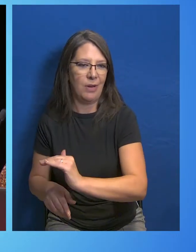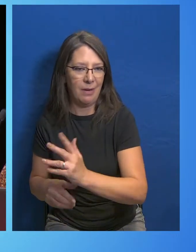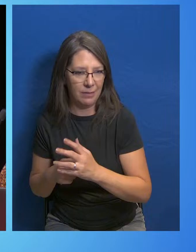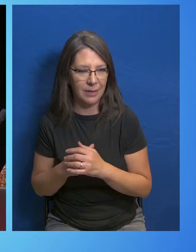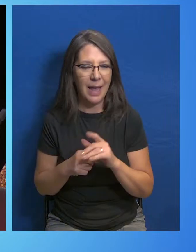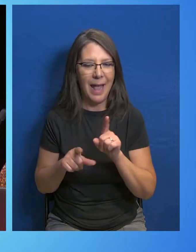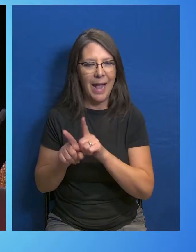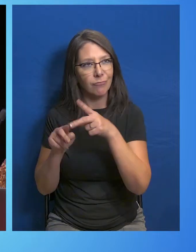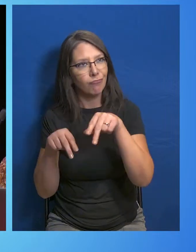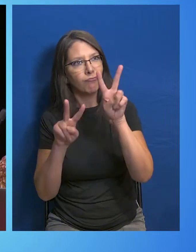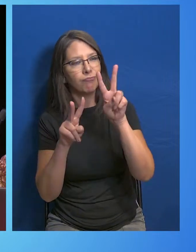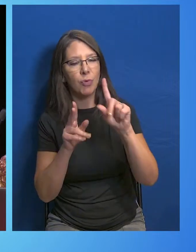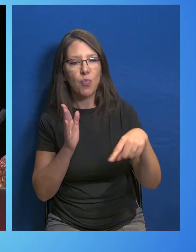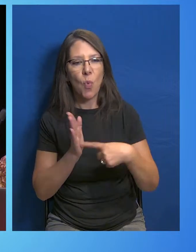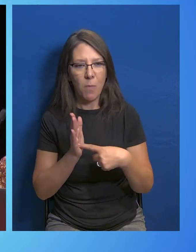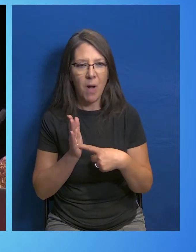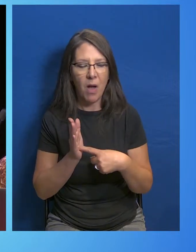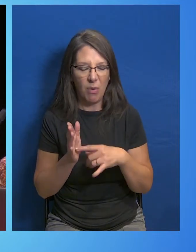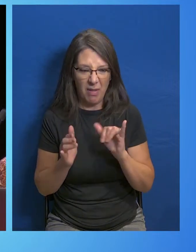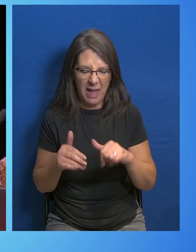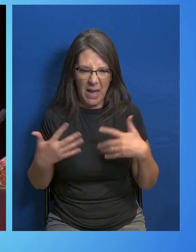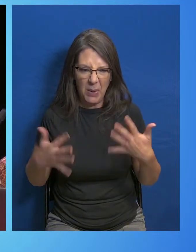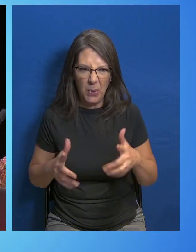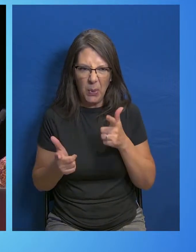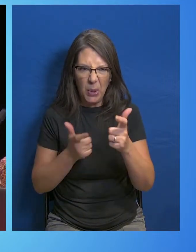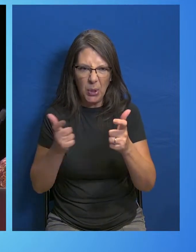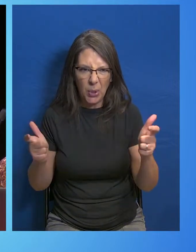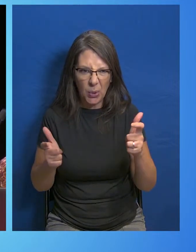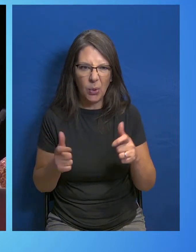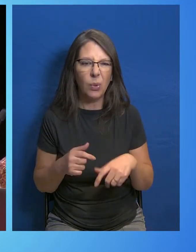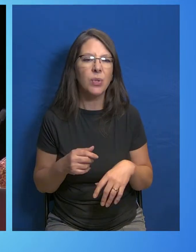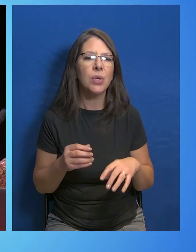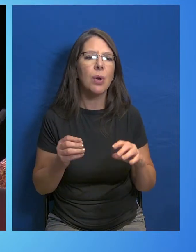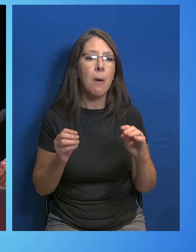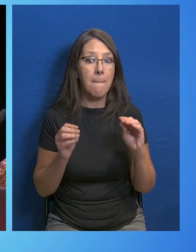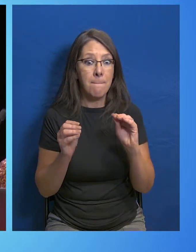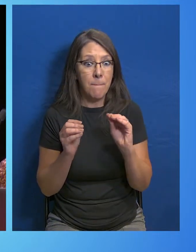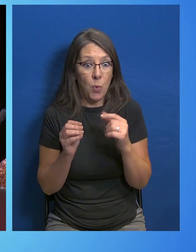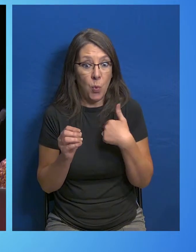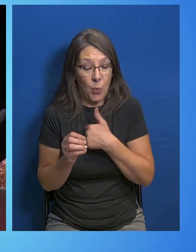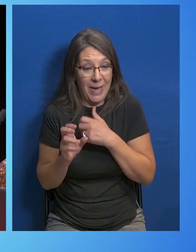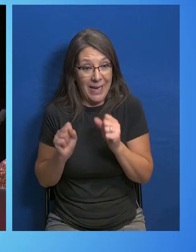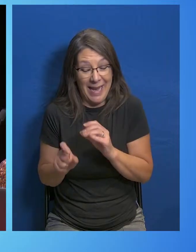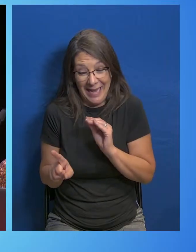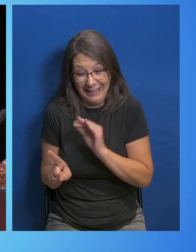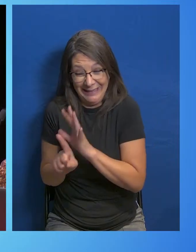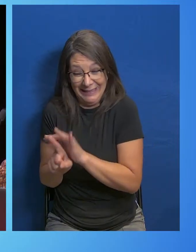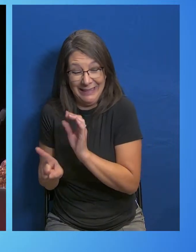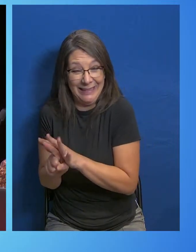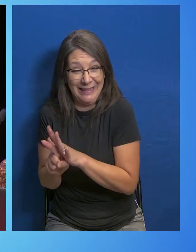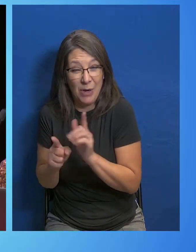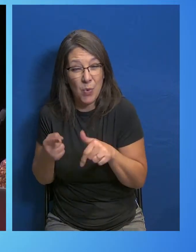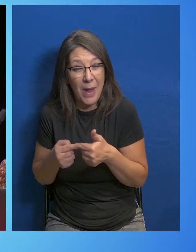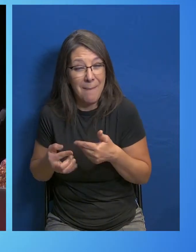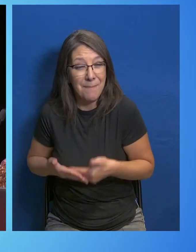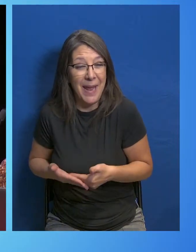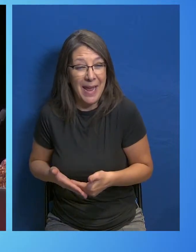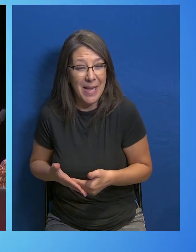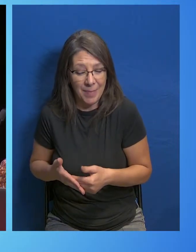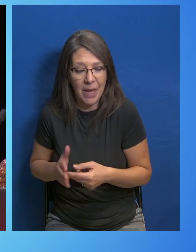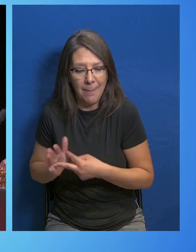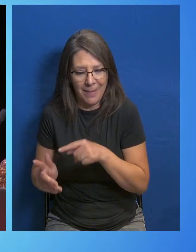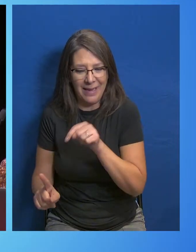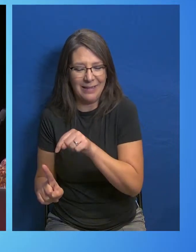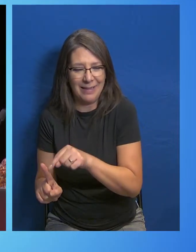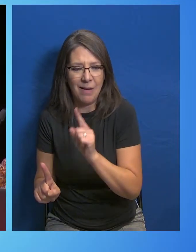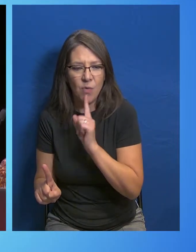This was huge because, as we know, data shows that the more supports we can get families when their children are young, the better chance they have to be